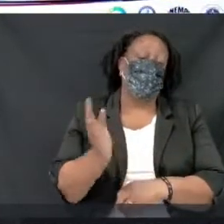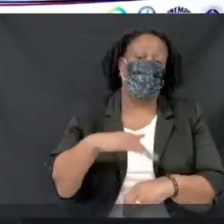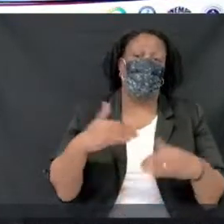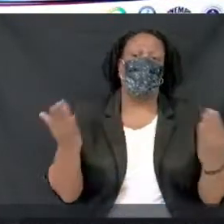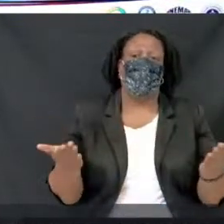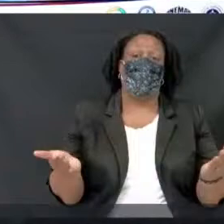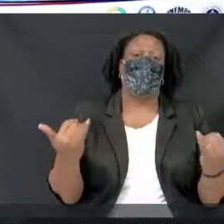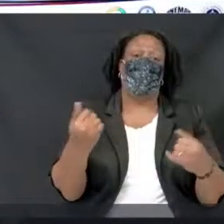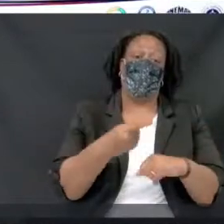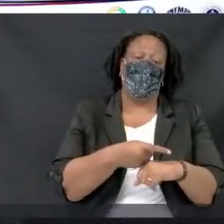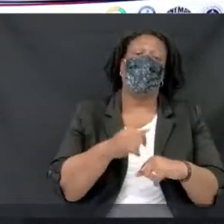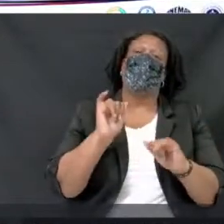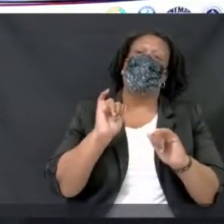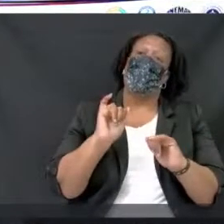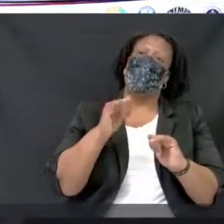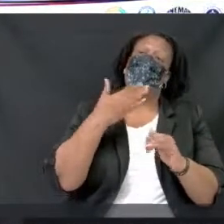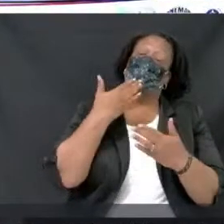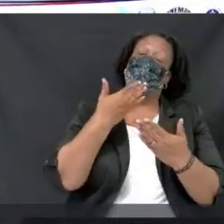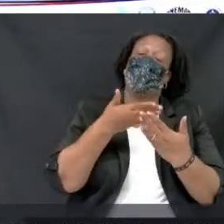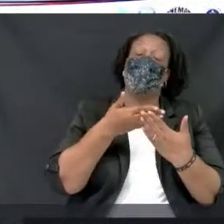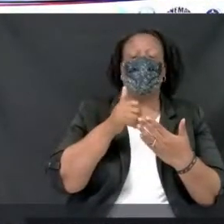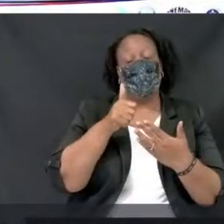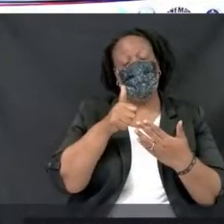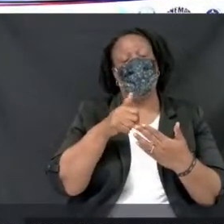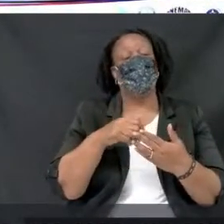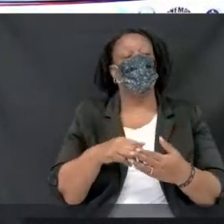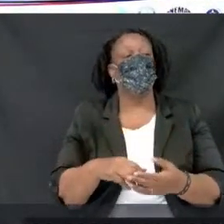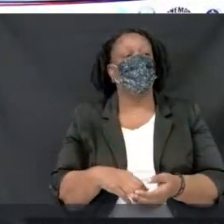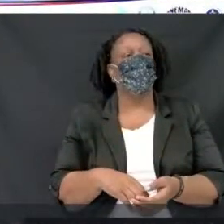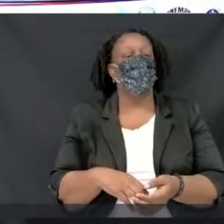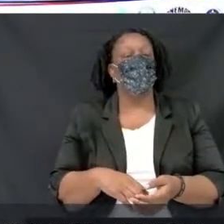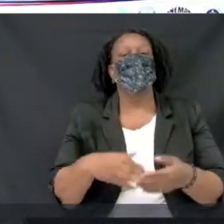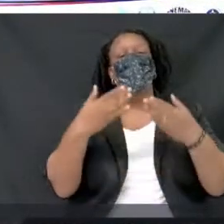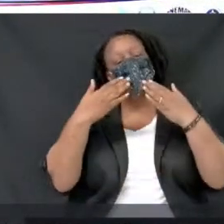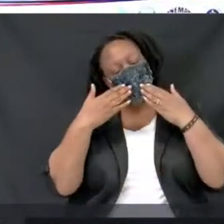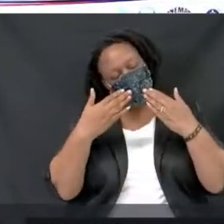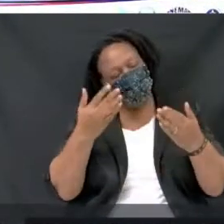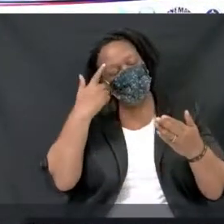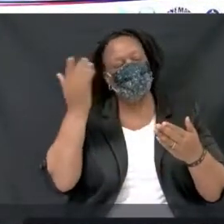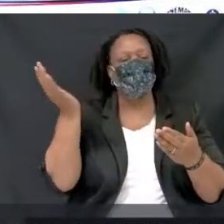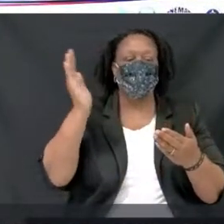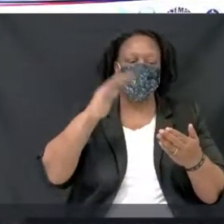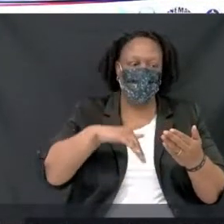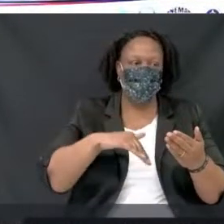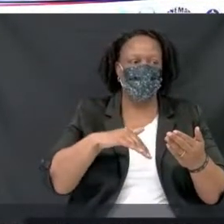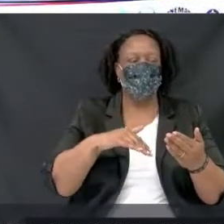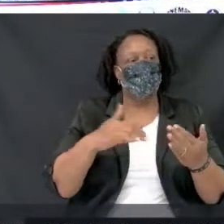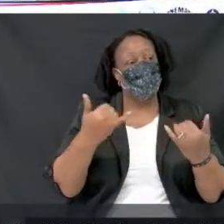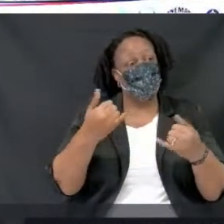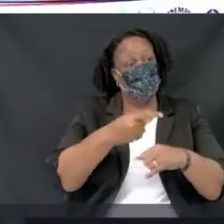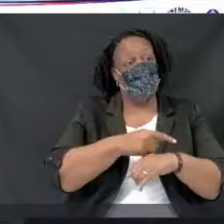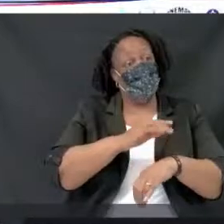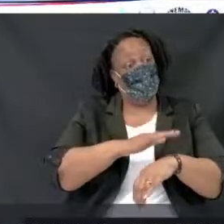today. Thank you again, Minister Phipps, for being here, and also for your